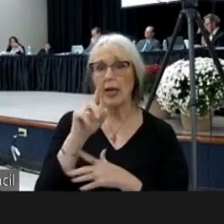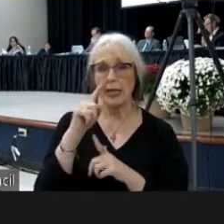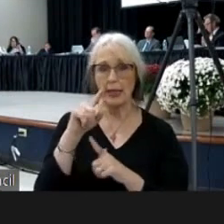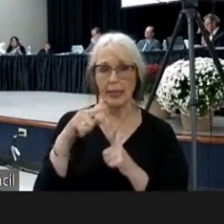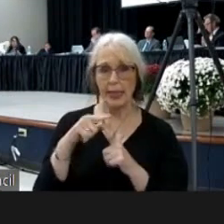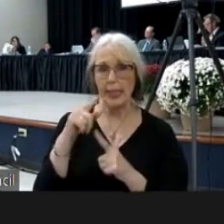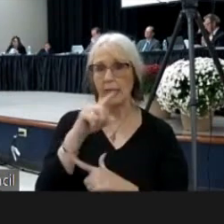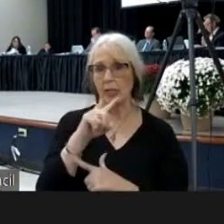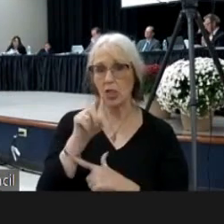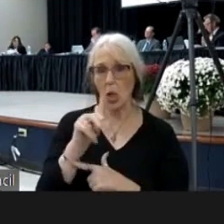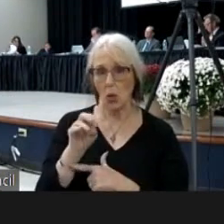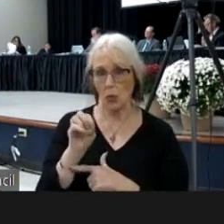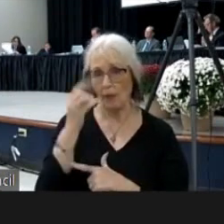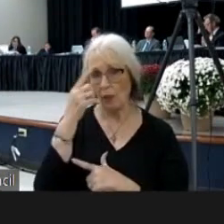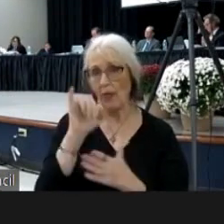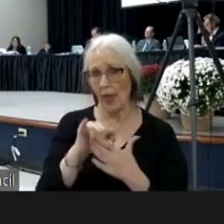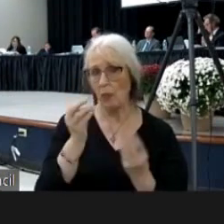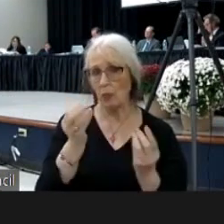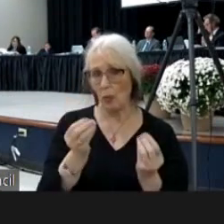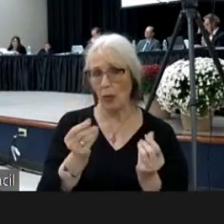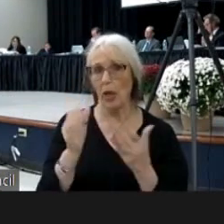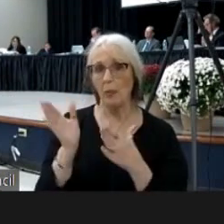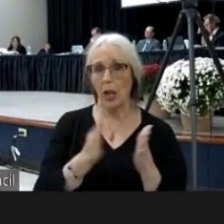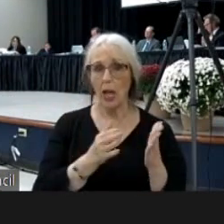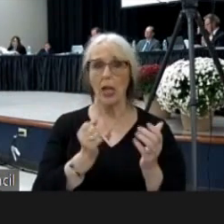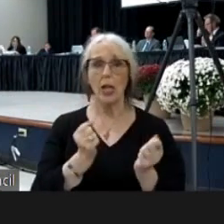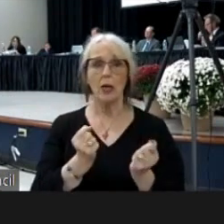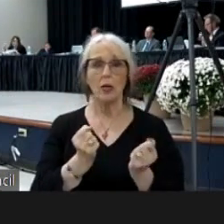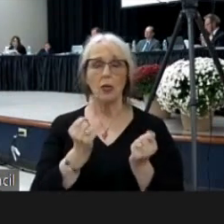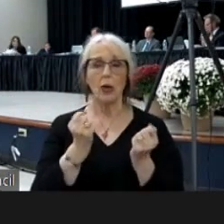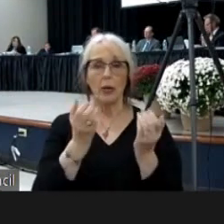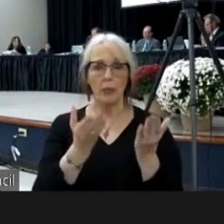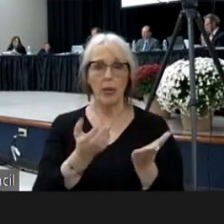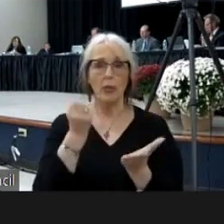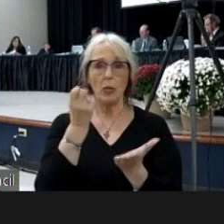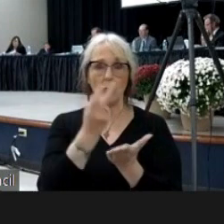property. And Plan Commission has recommended approval of that.